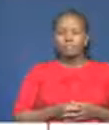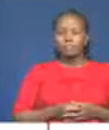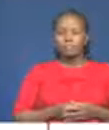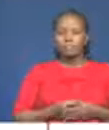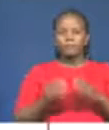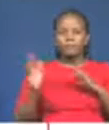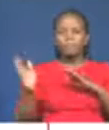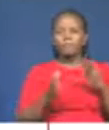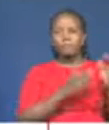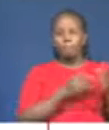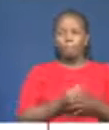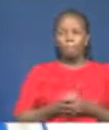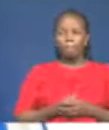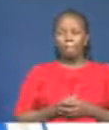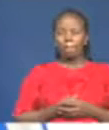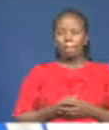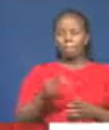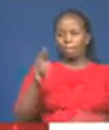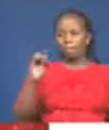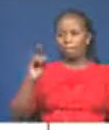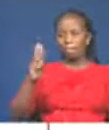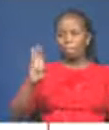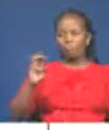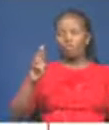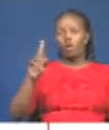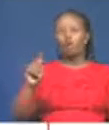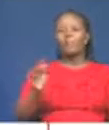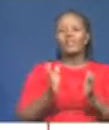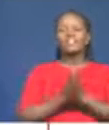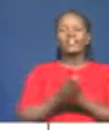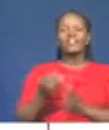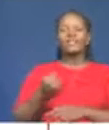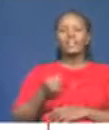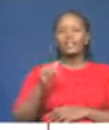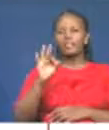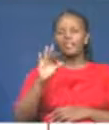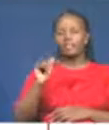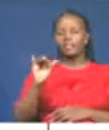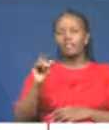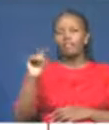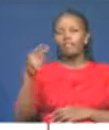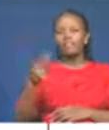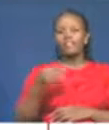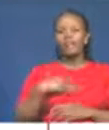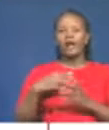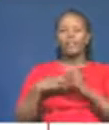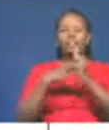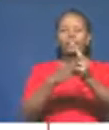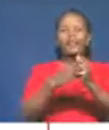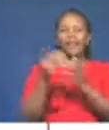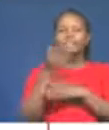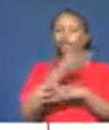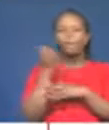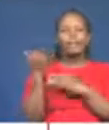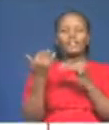Robert Mcligeyo and Faith Wanjiku have taken early leads in the Kenya National Junior Chess Championships as best players target